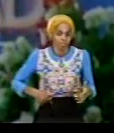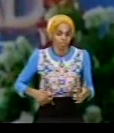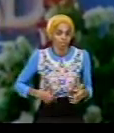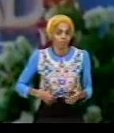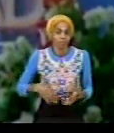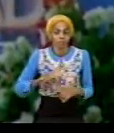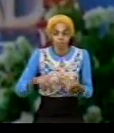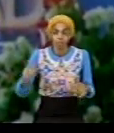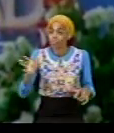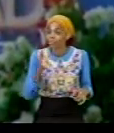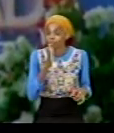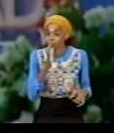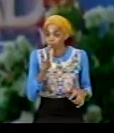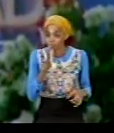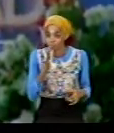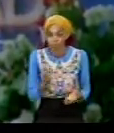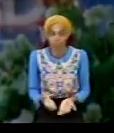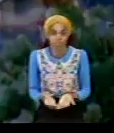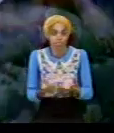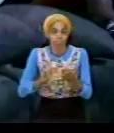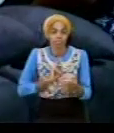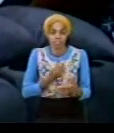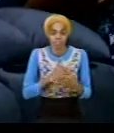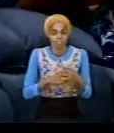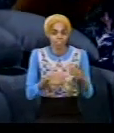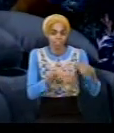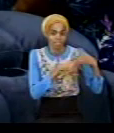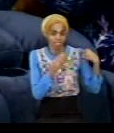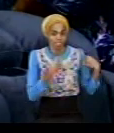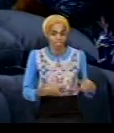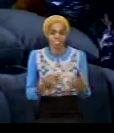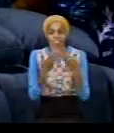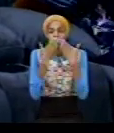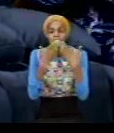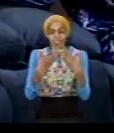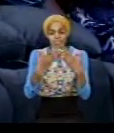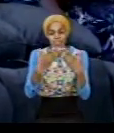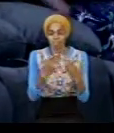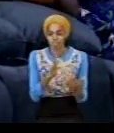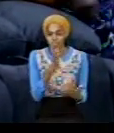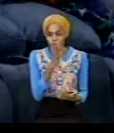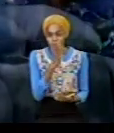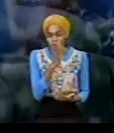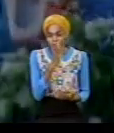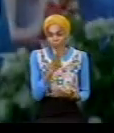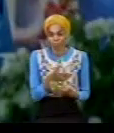us in her heart. Thank you, mommy. God bless you.